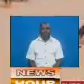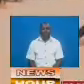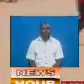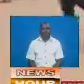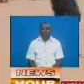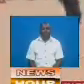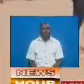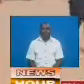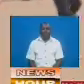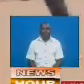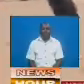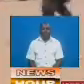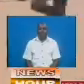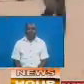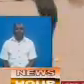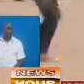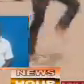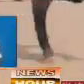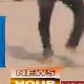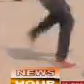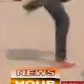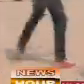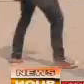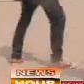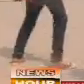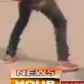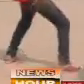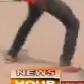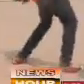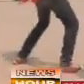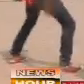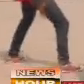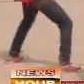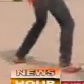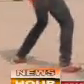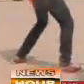Let me put you on fire.